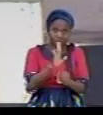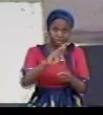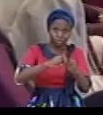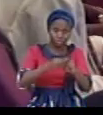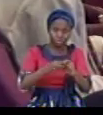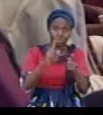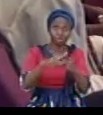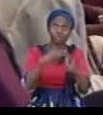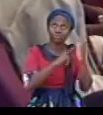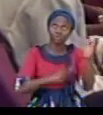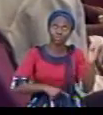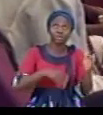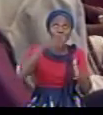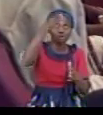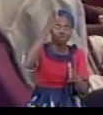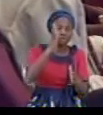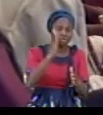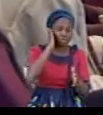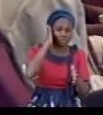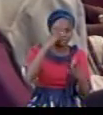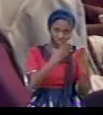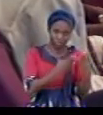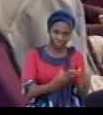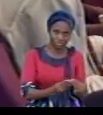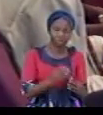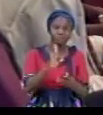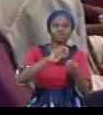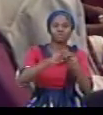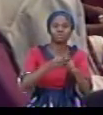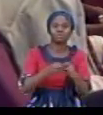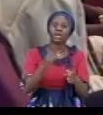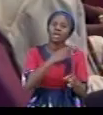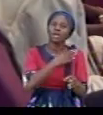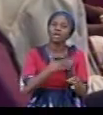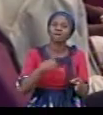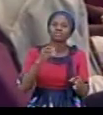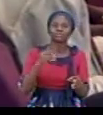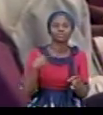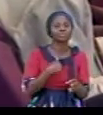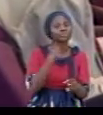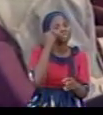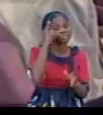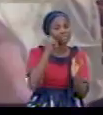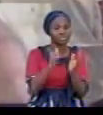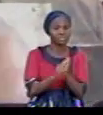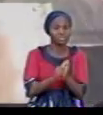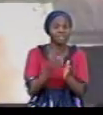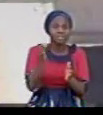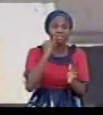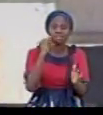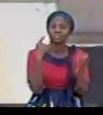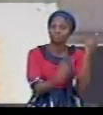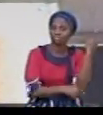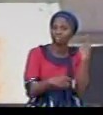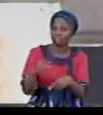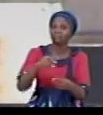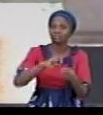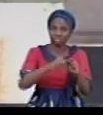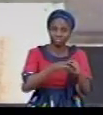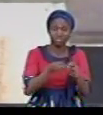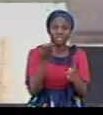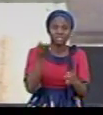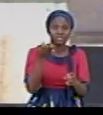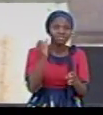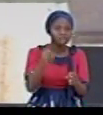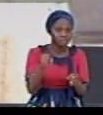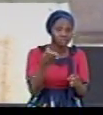solve your problem. And so we understand, yes, there's affliction. Yes, there are